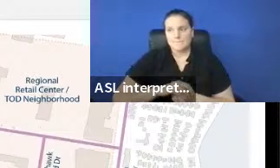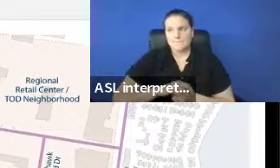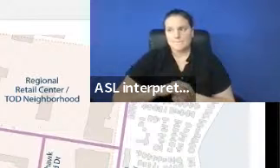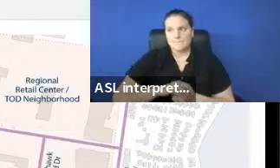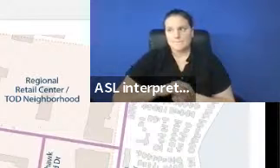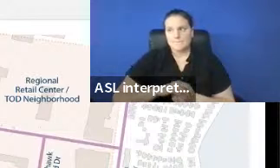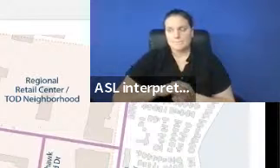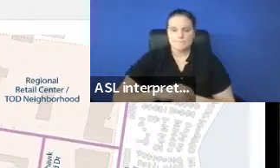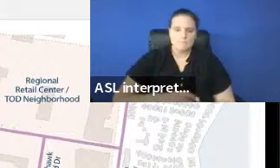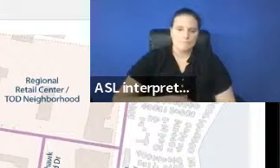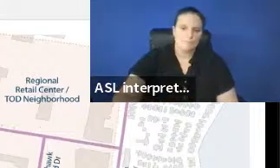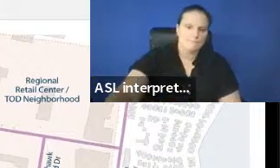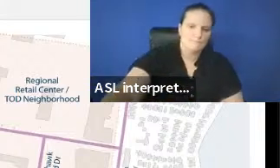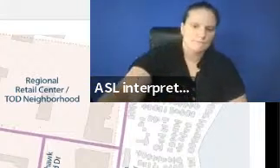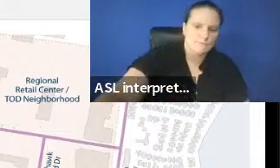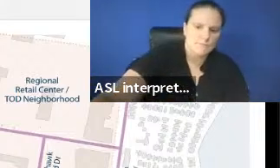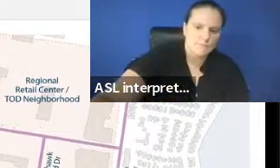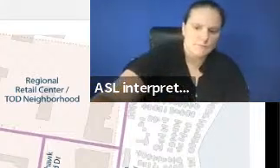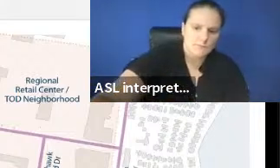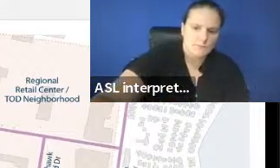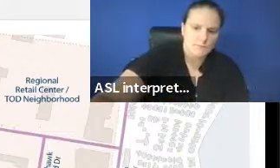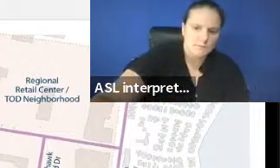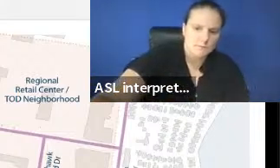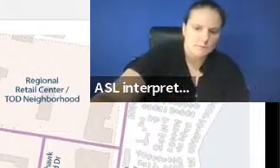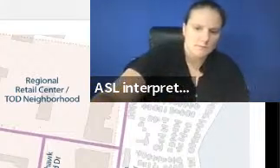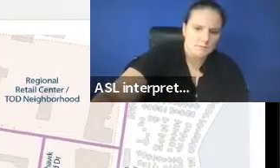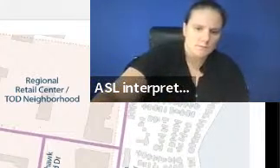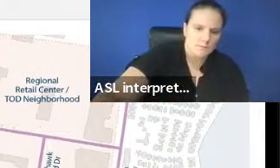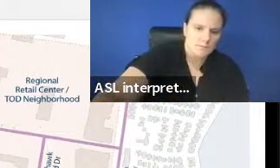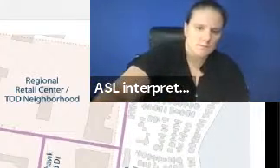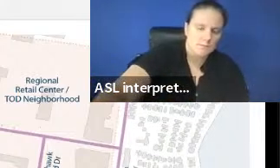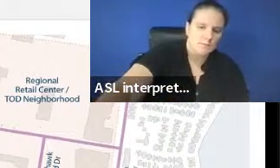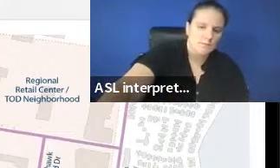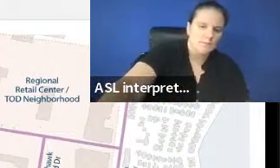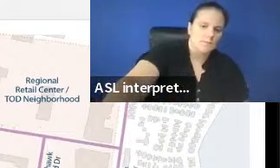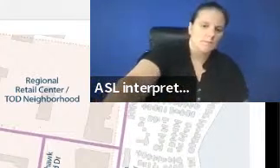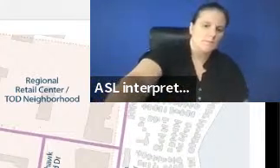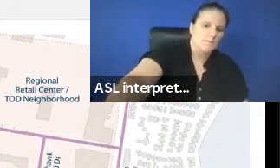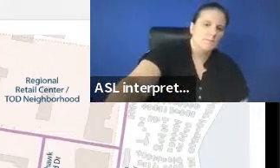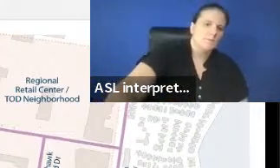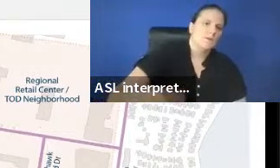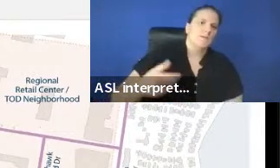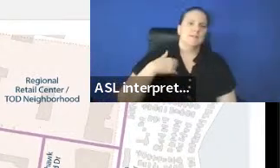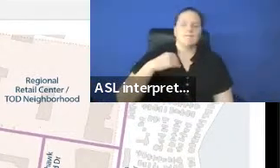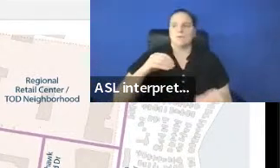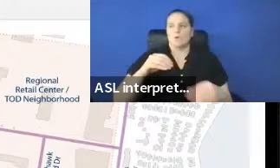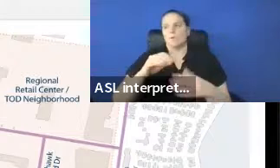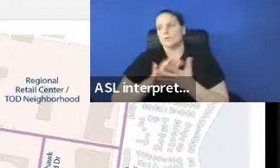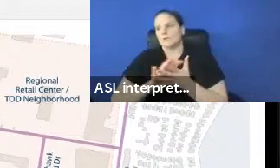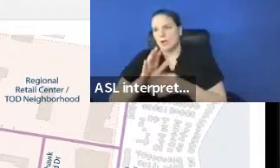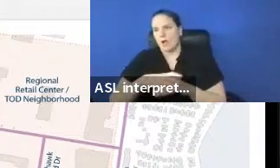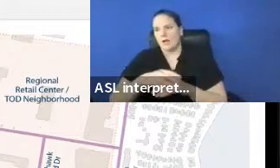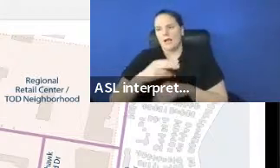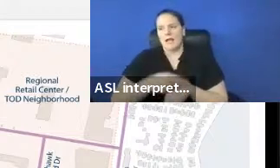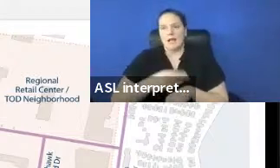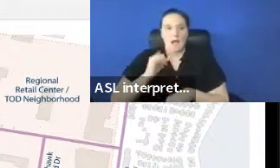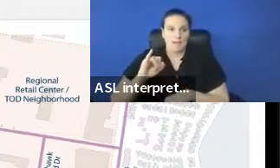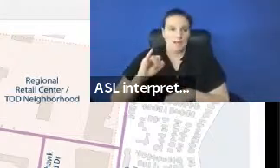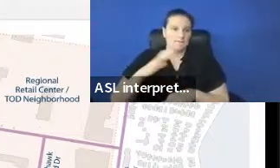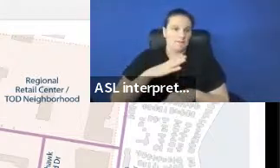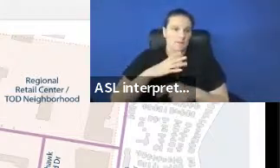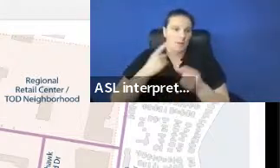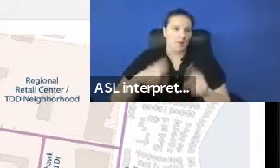is the option that has no interchange on Hayden Island. And so what happens here